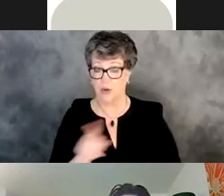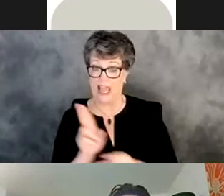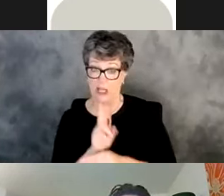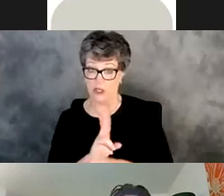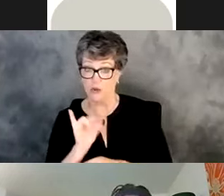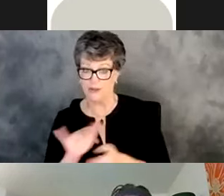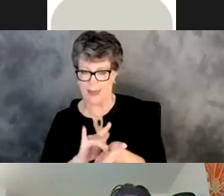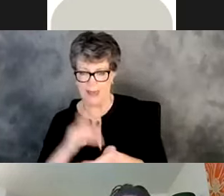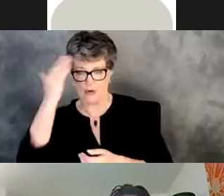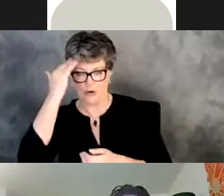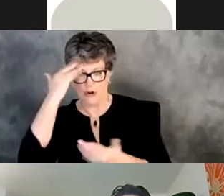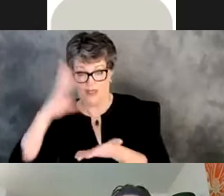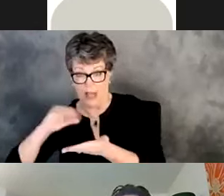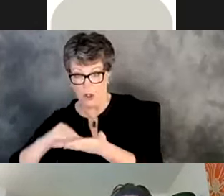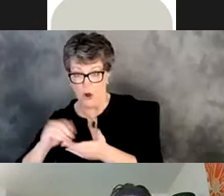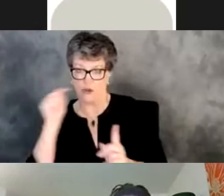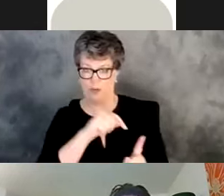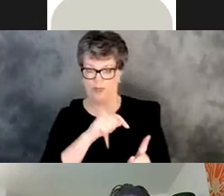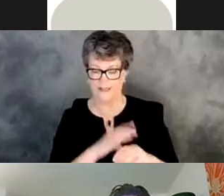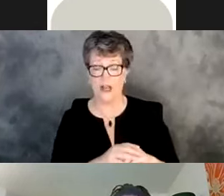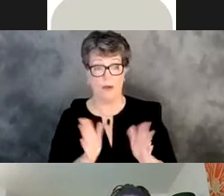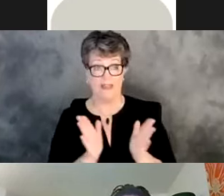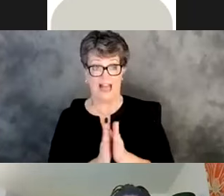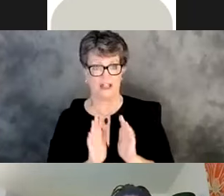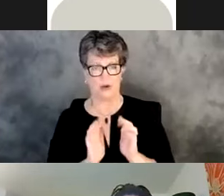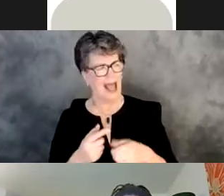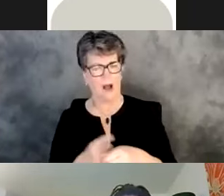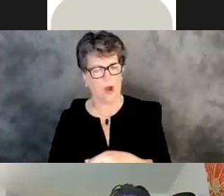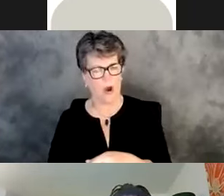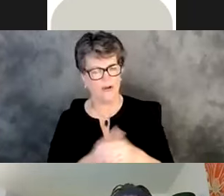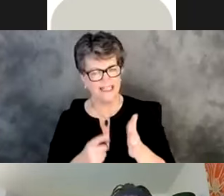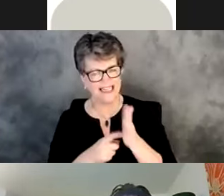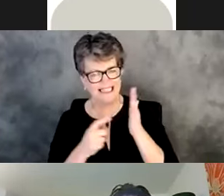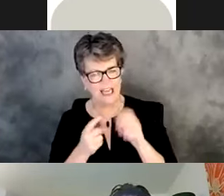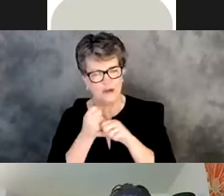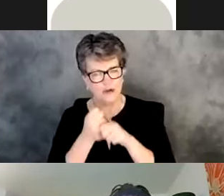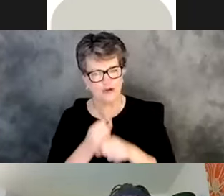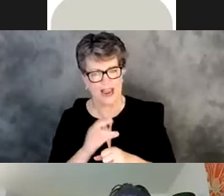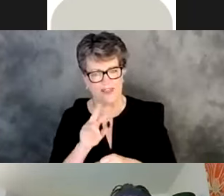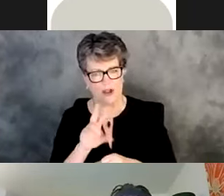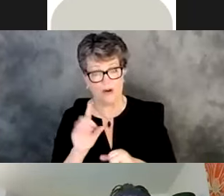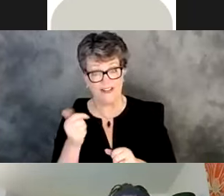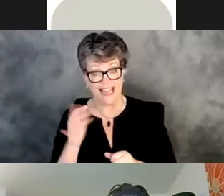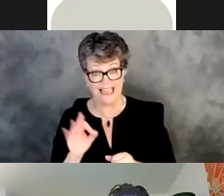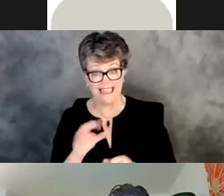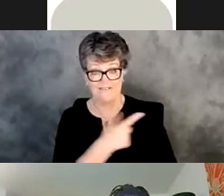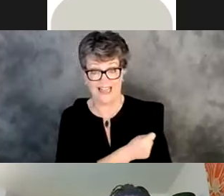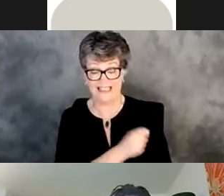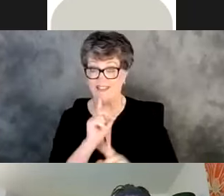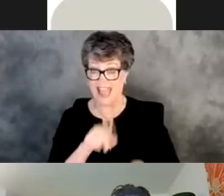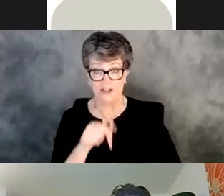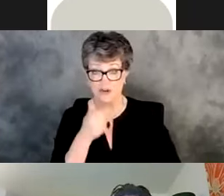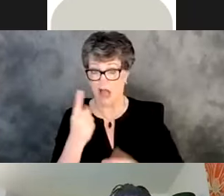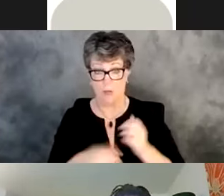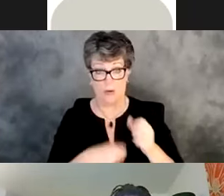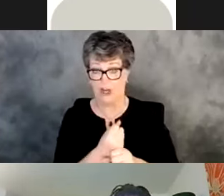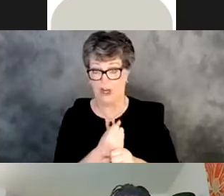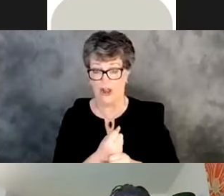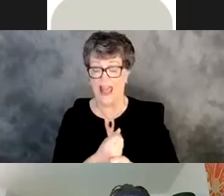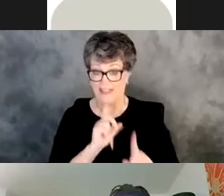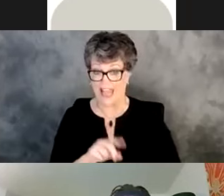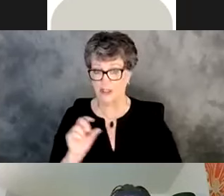medical knowledge to it. So when someone asks you how long did it take to create the COVID-19 vaccines, the answer is not 1 year. The